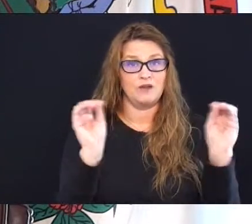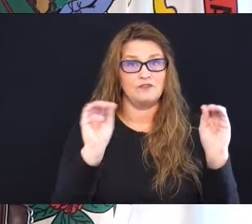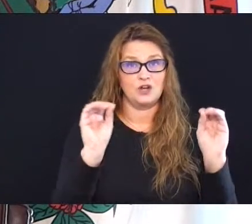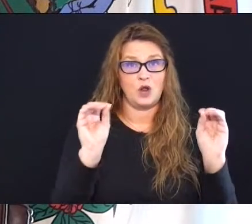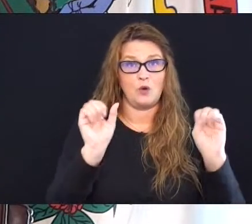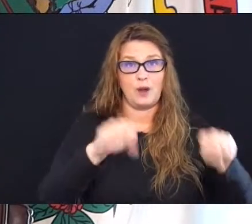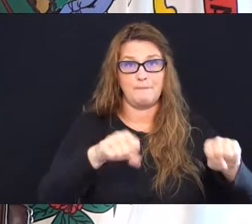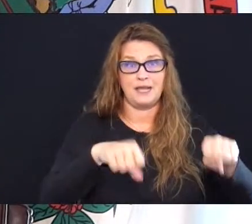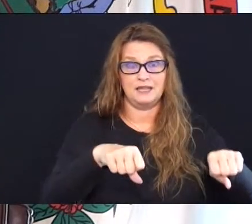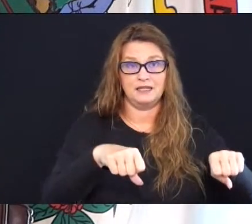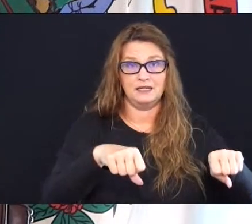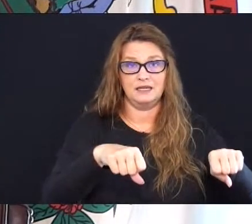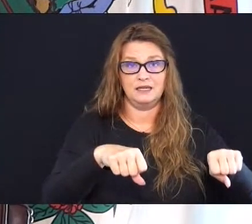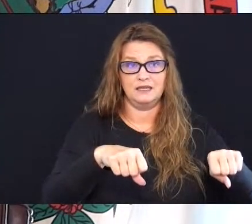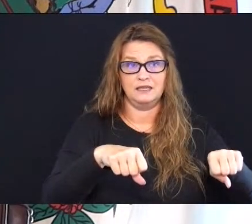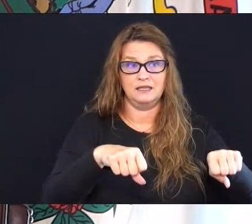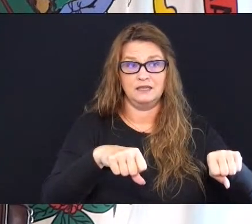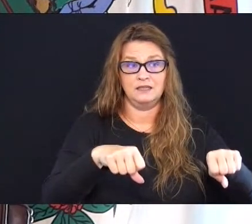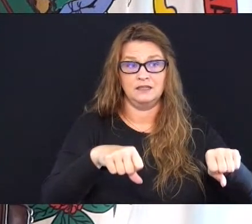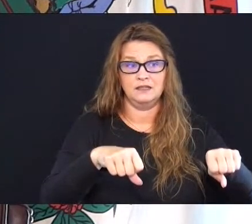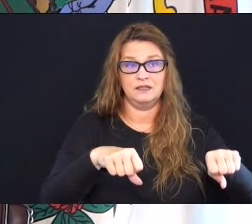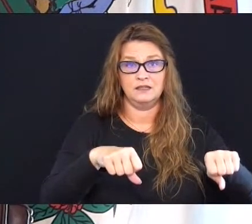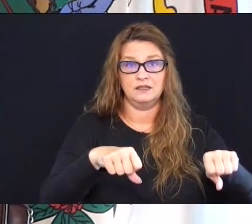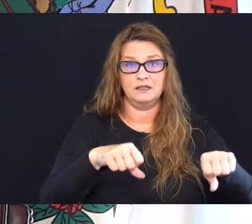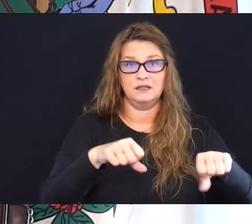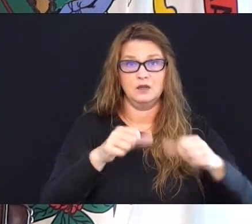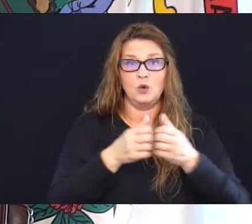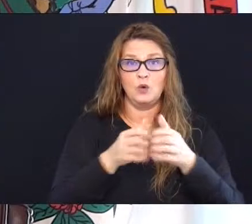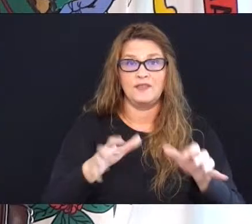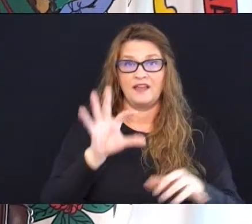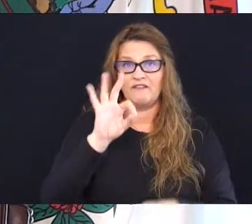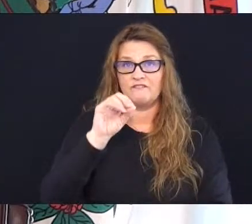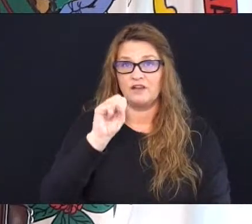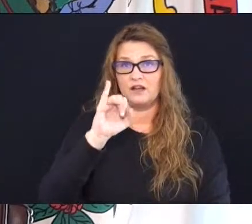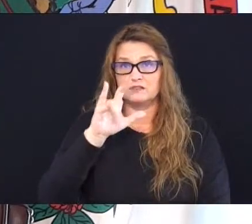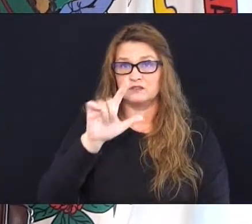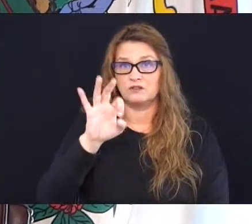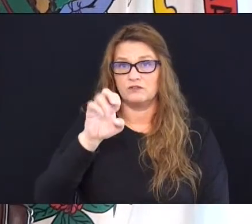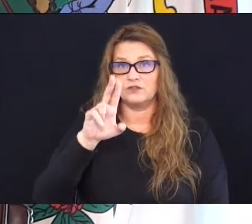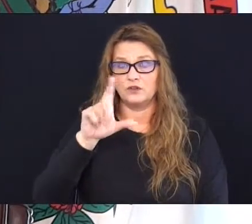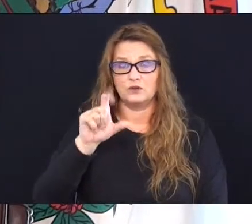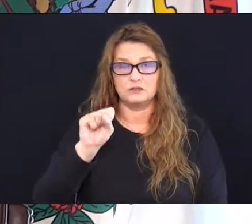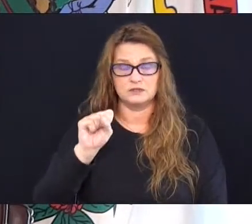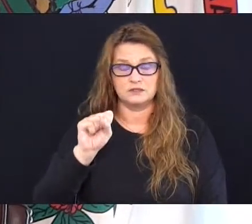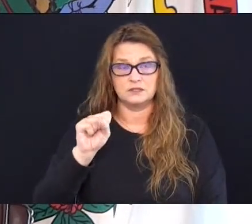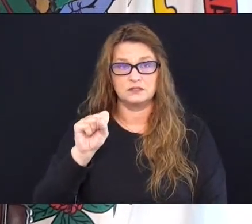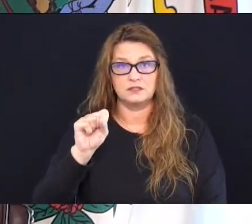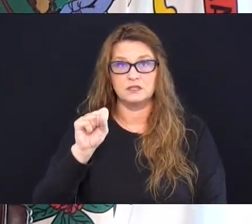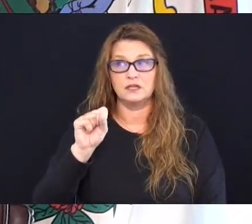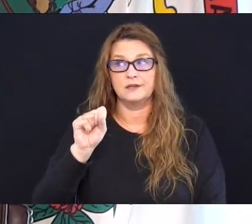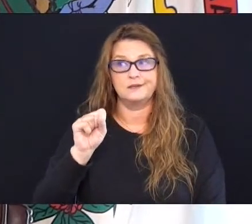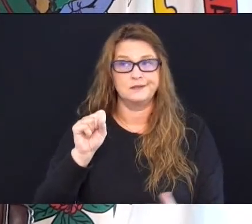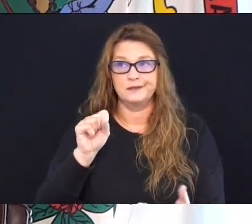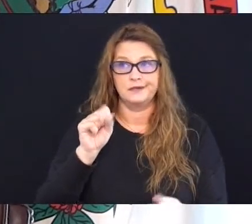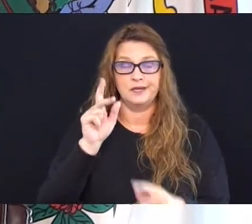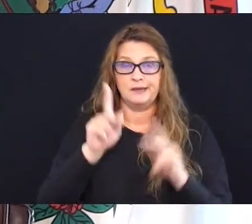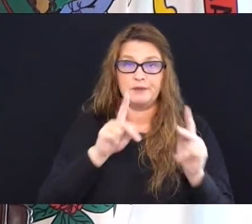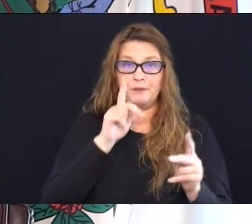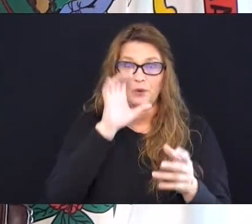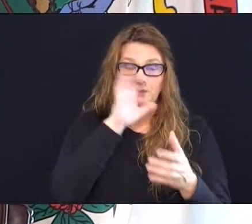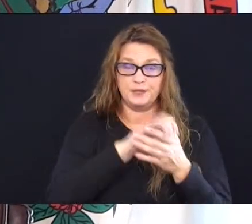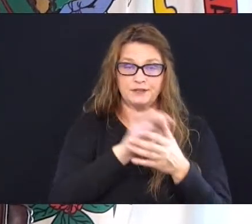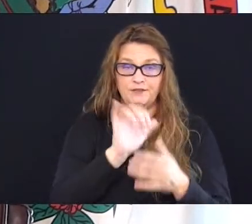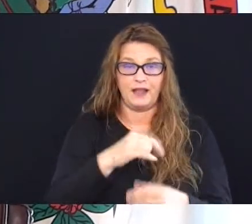ability to do without fossil fuels, and people that believe that, I think, are nuts. That's all there is